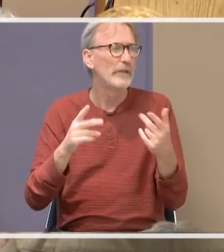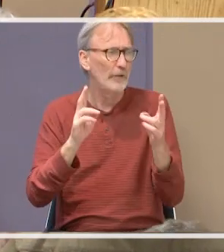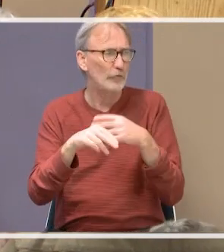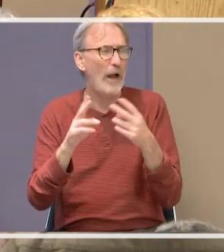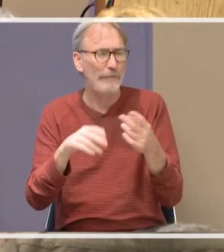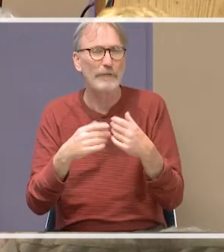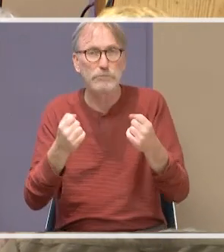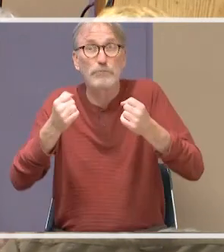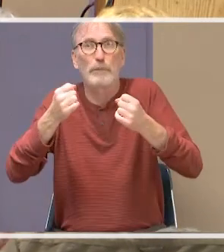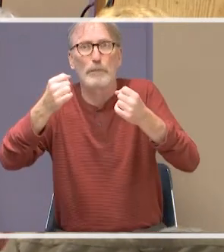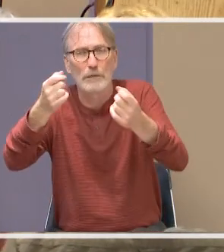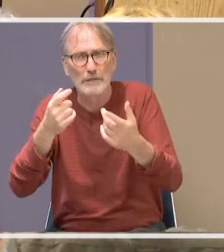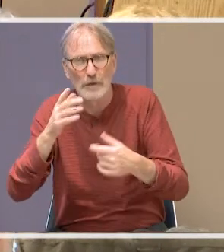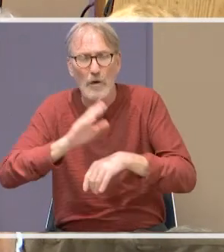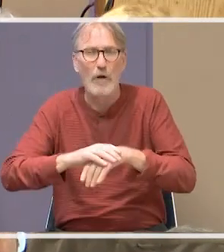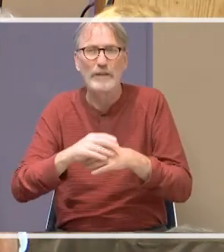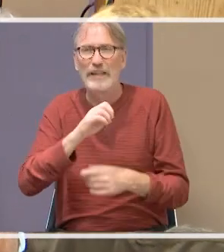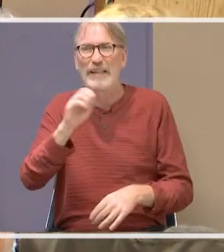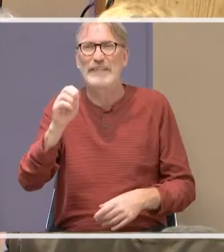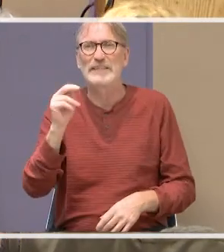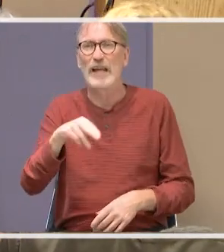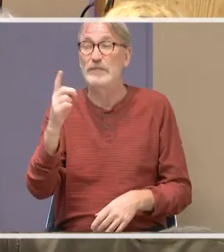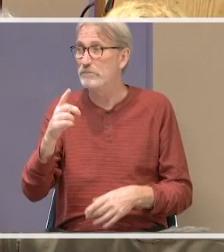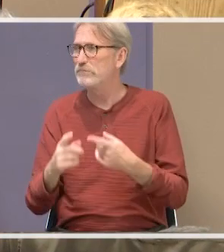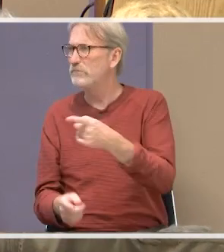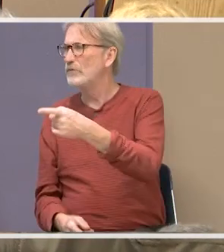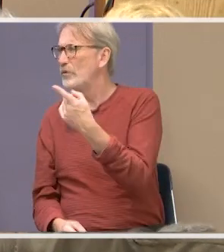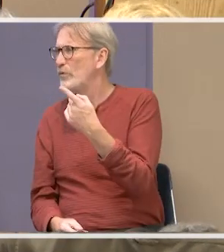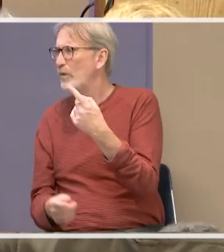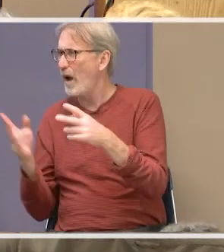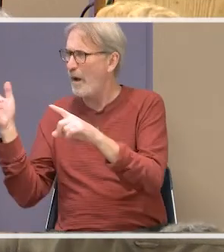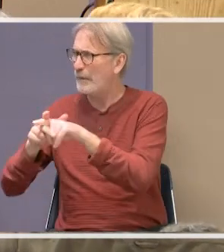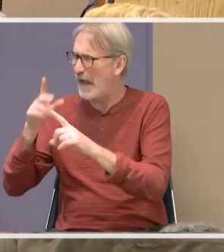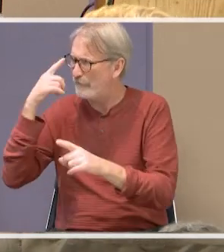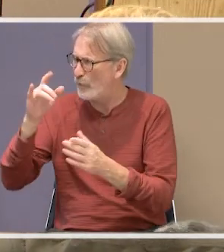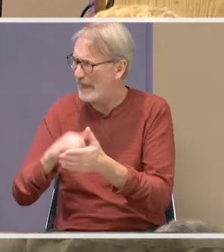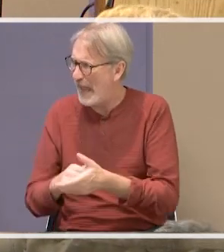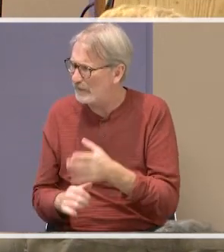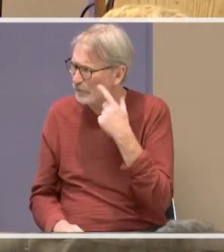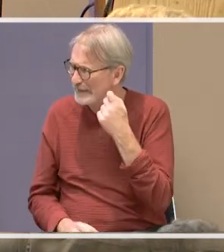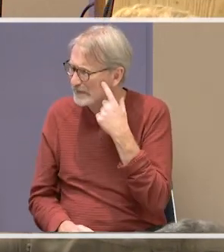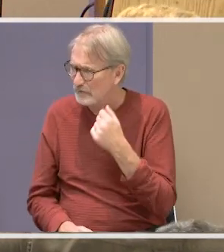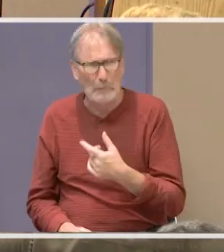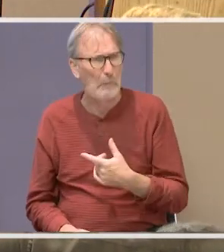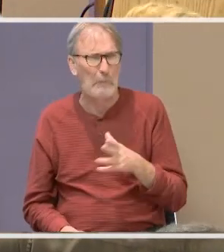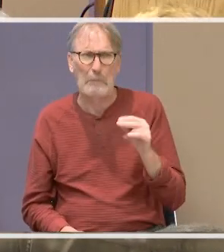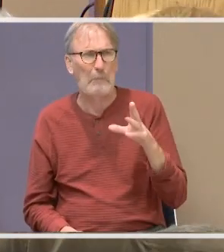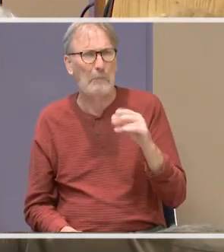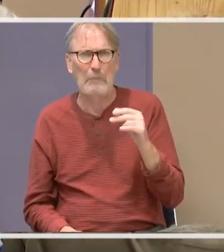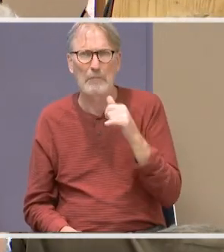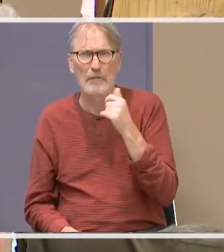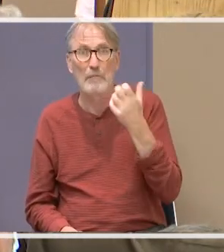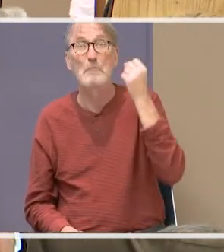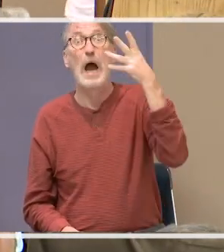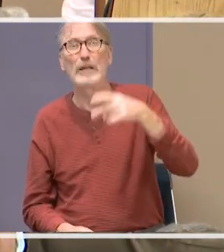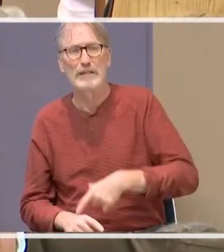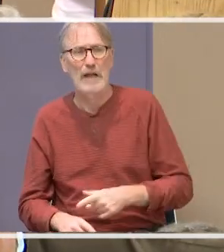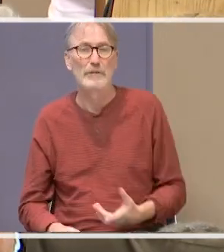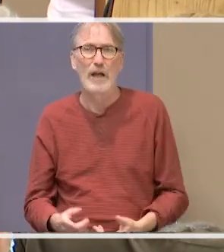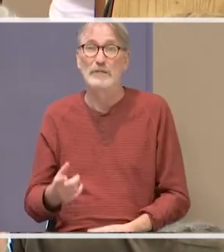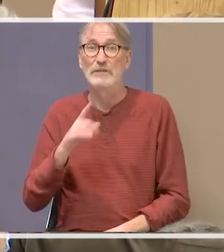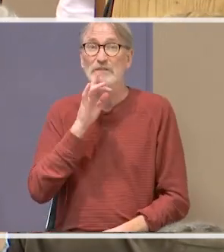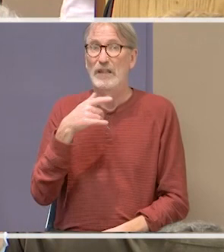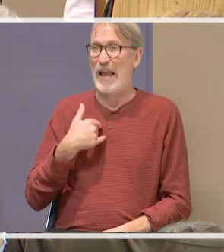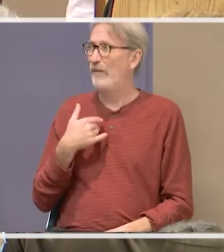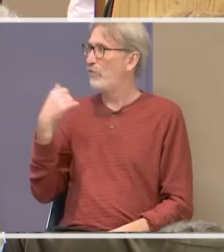the long block on East End. Did you all submit a calming application for East End? I don't think so. So many times. Yeah, I was going to say